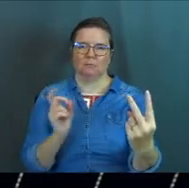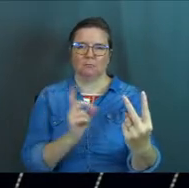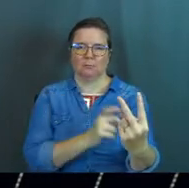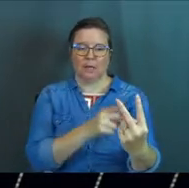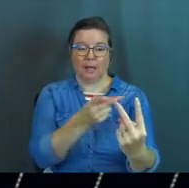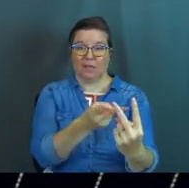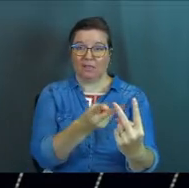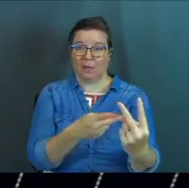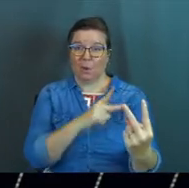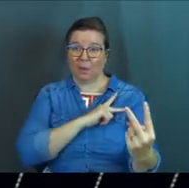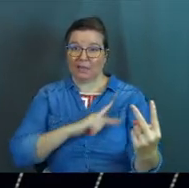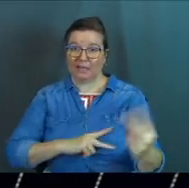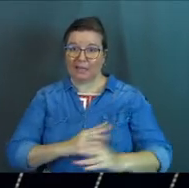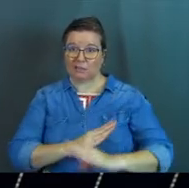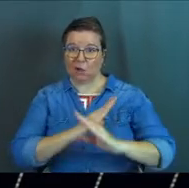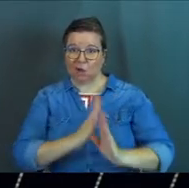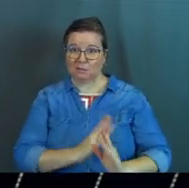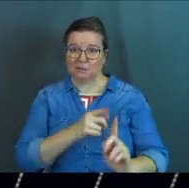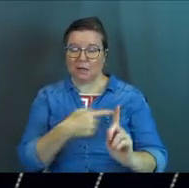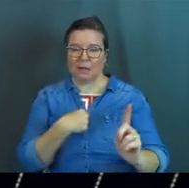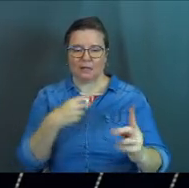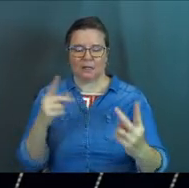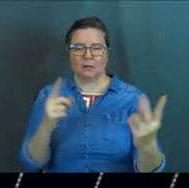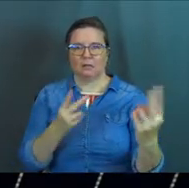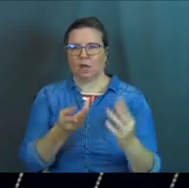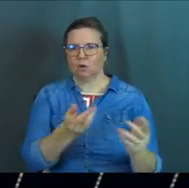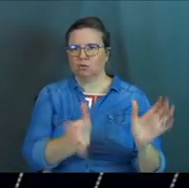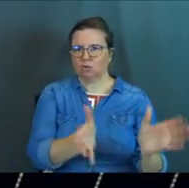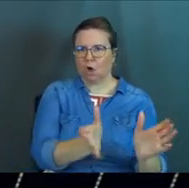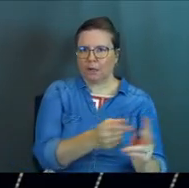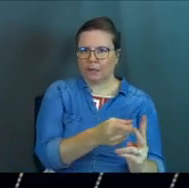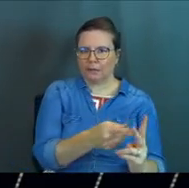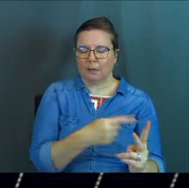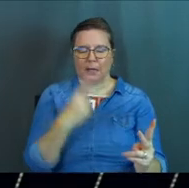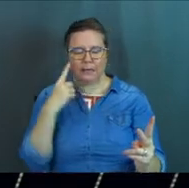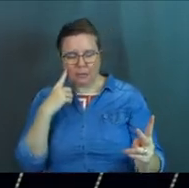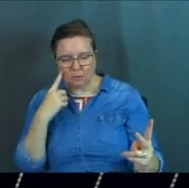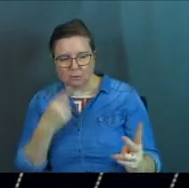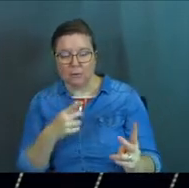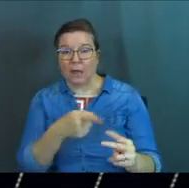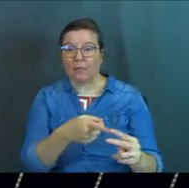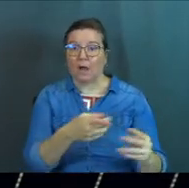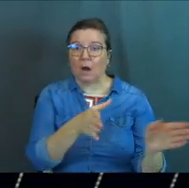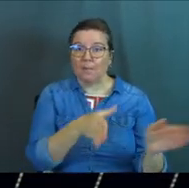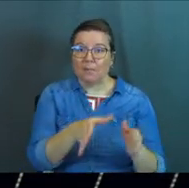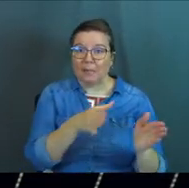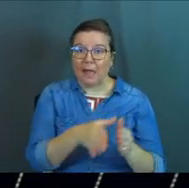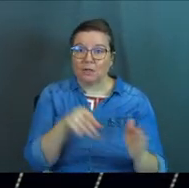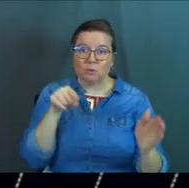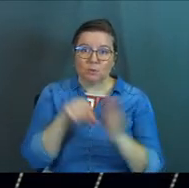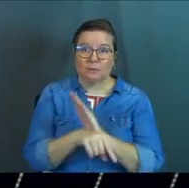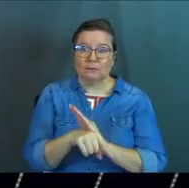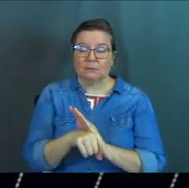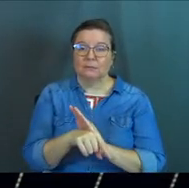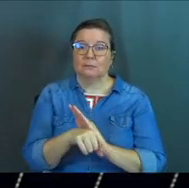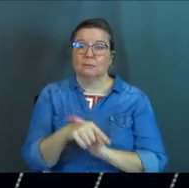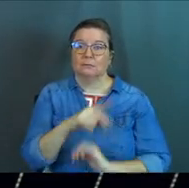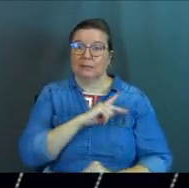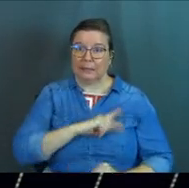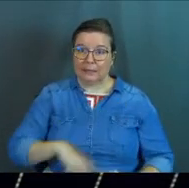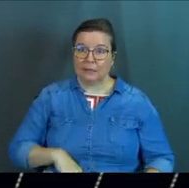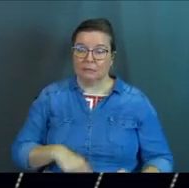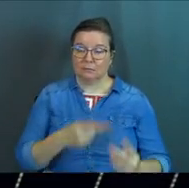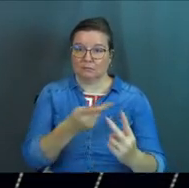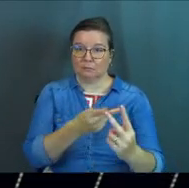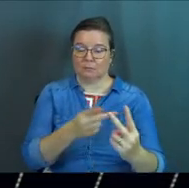king's guards. And they're sitting there and they're talking, and he overhears them. And what they're talking about is they are plotting an assassination attempt of